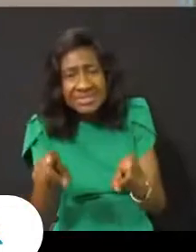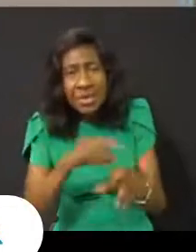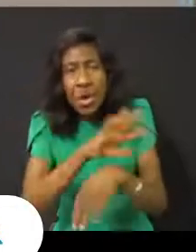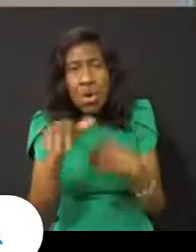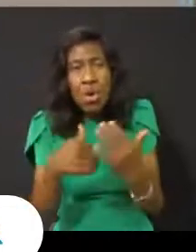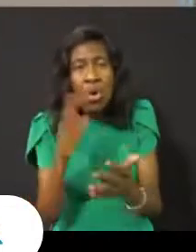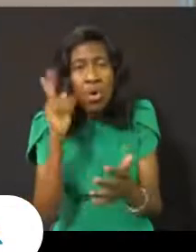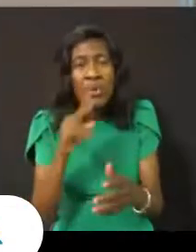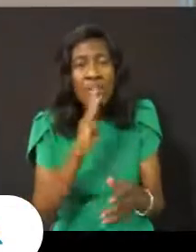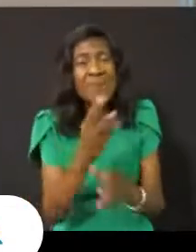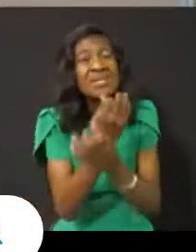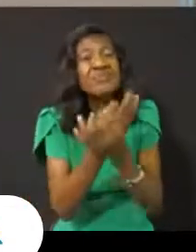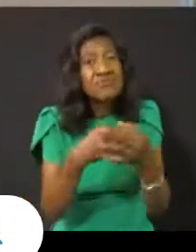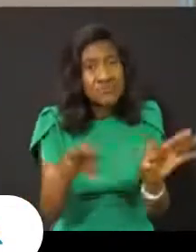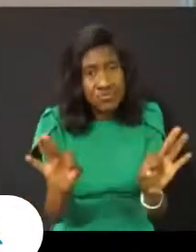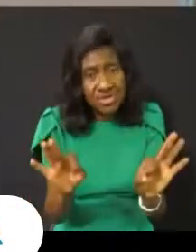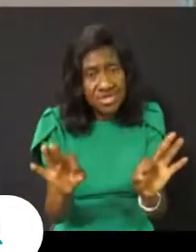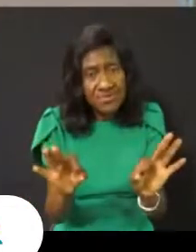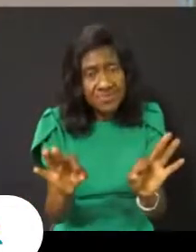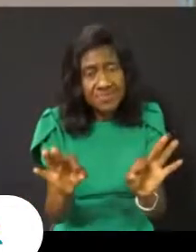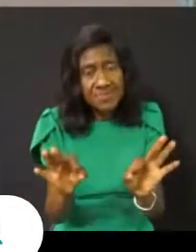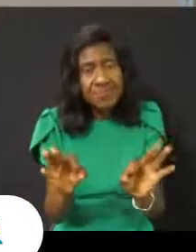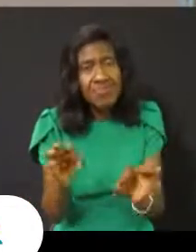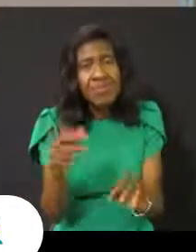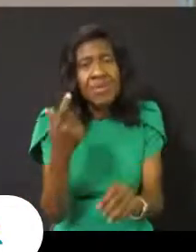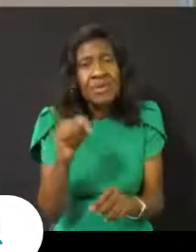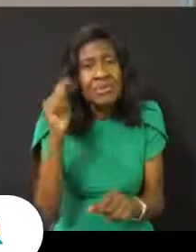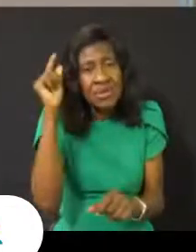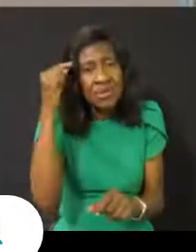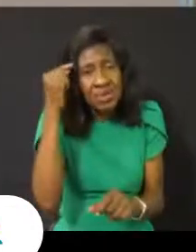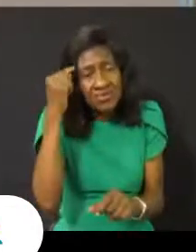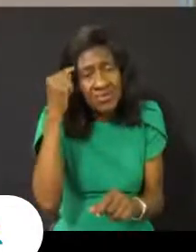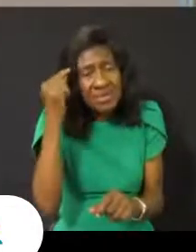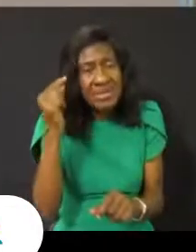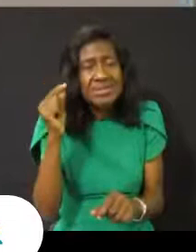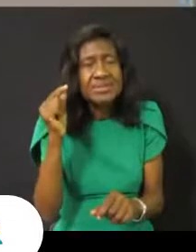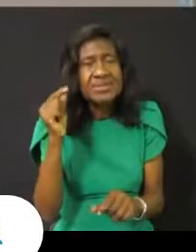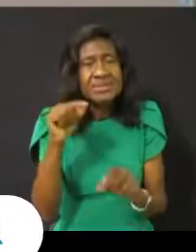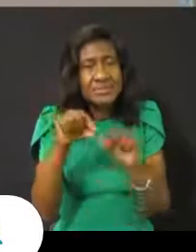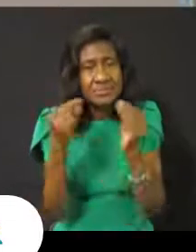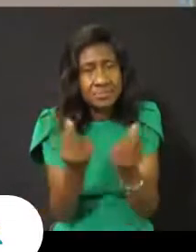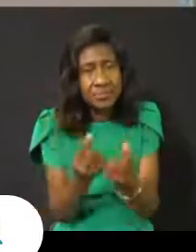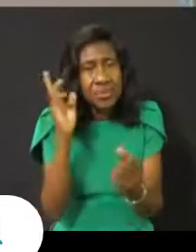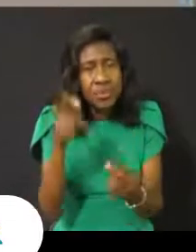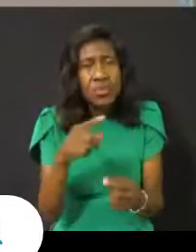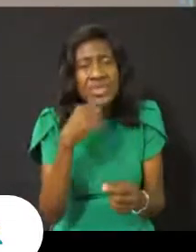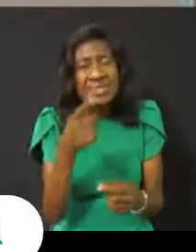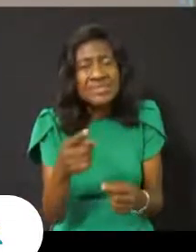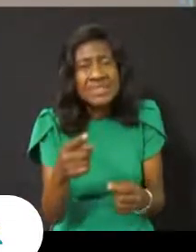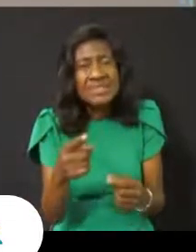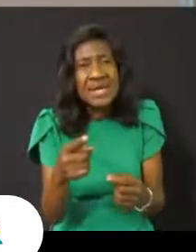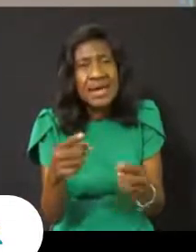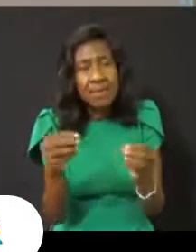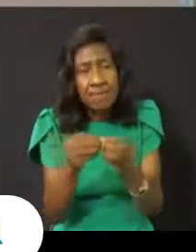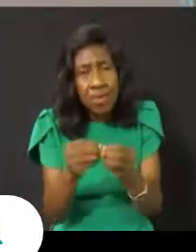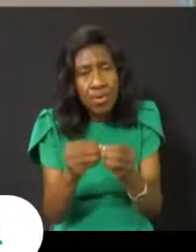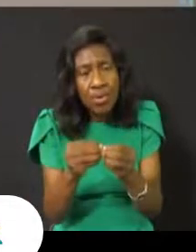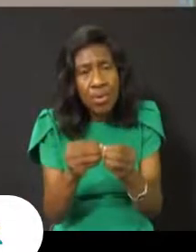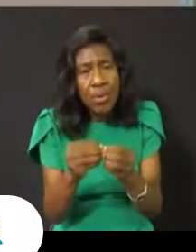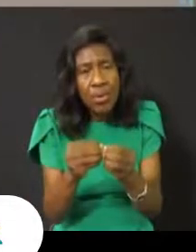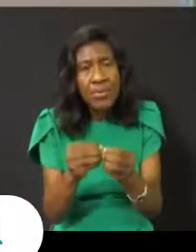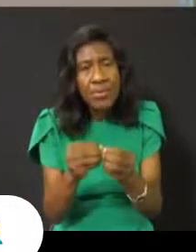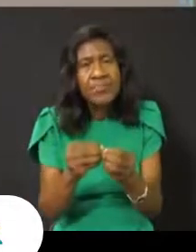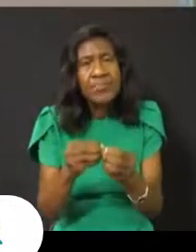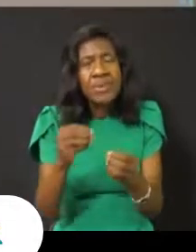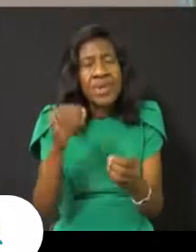more information is forthcoming from the government as rolling these lateral flows out within our communities amongst ourselves in the